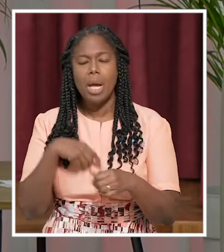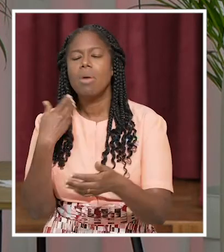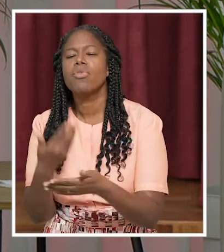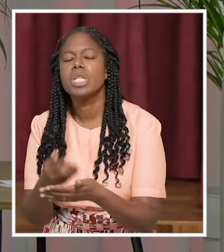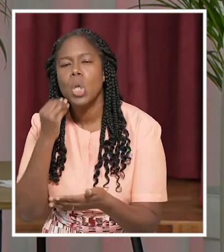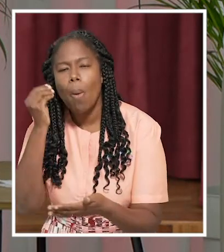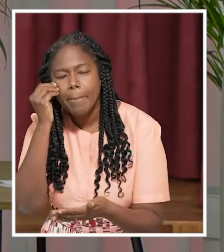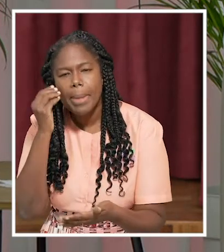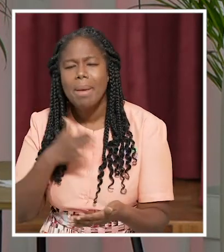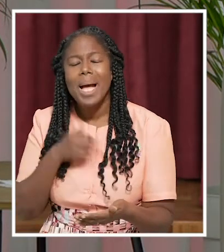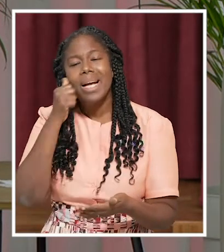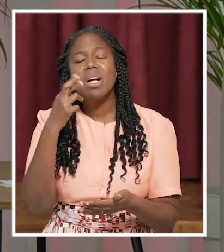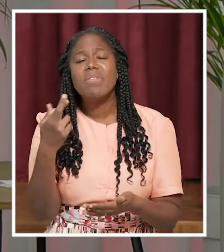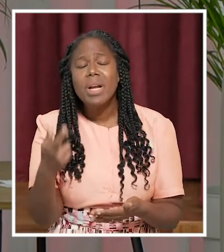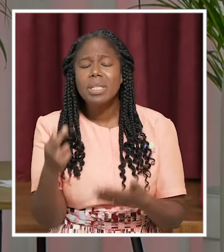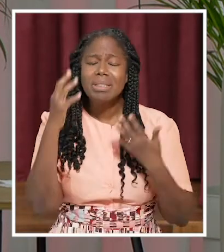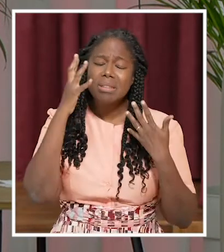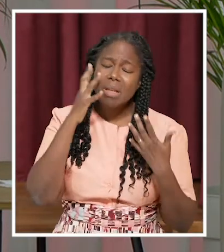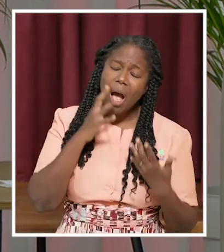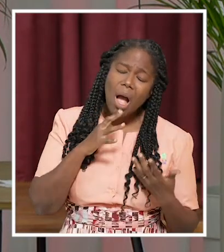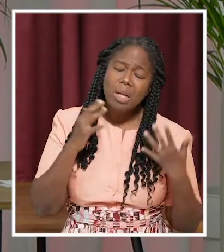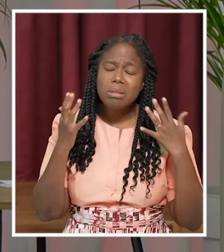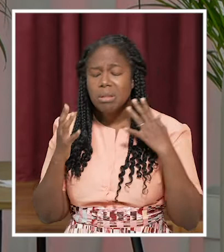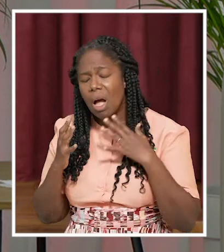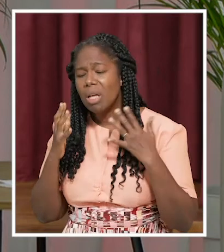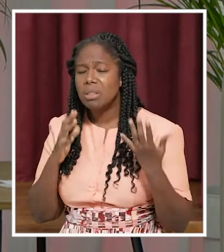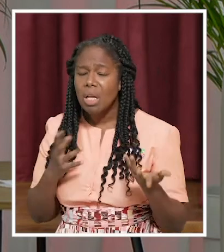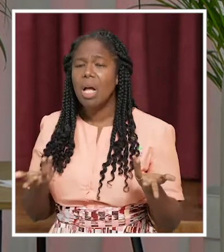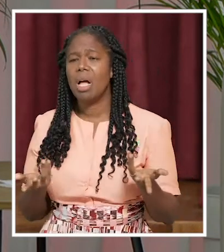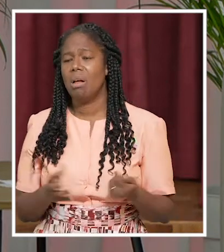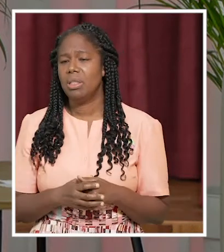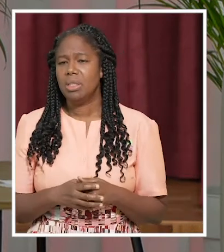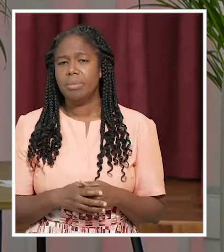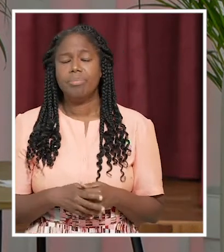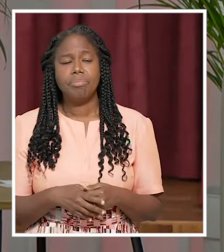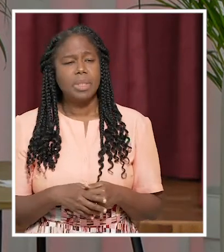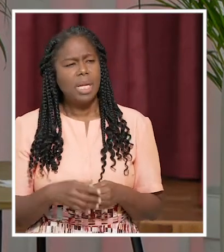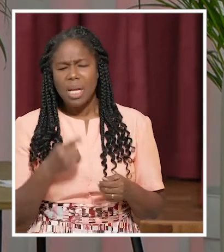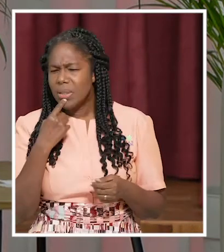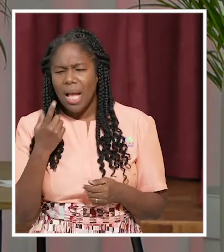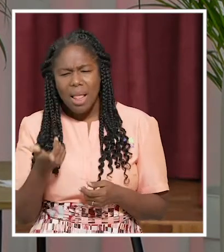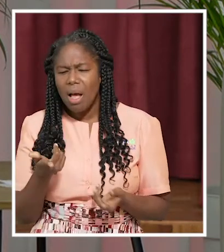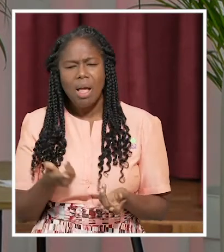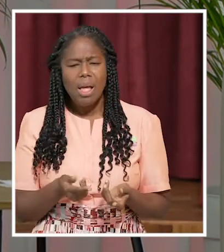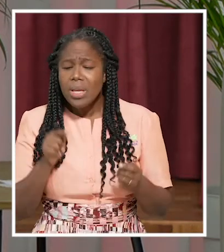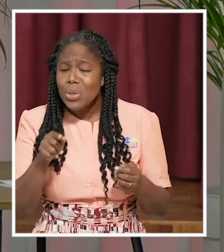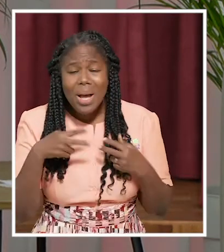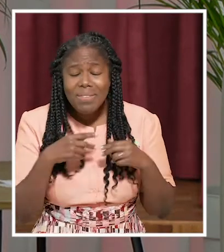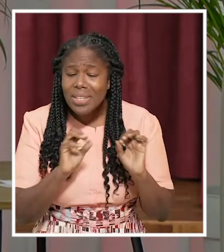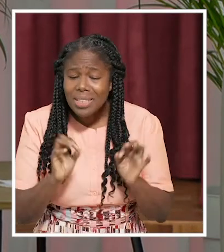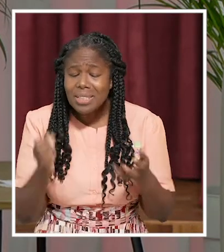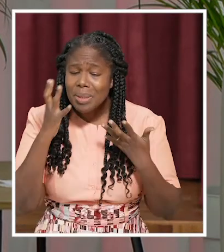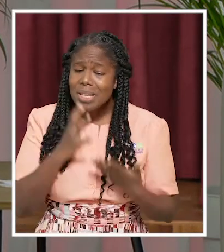mood. And he would always ask her, what is wrong? And he would say, but you have nothing to be sad about. But she was always in this sad state. And